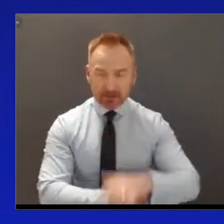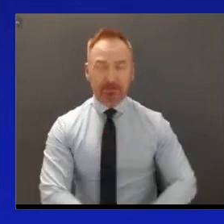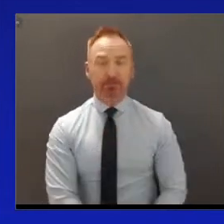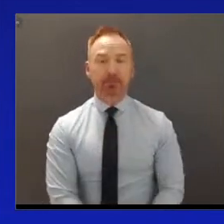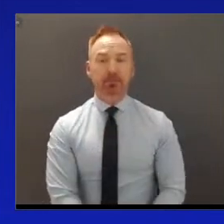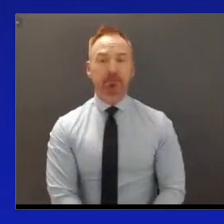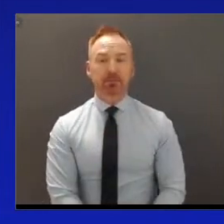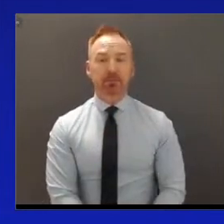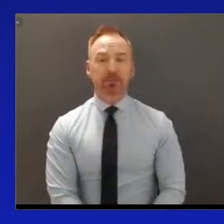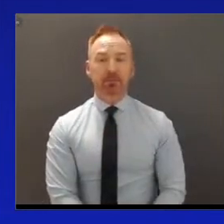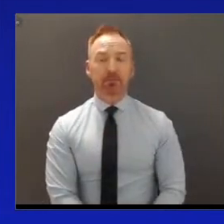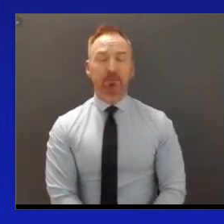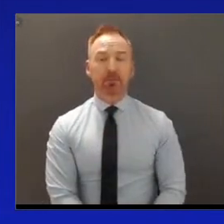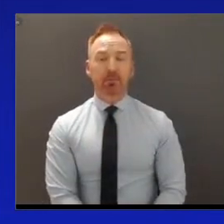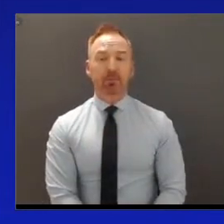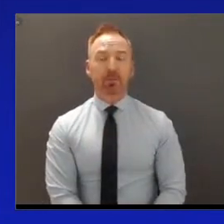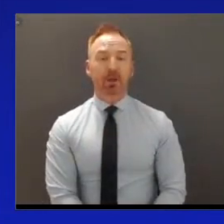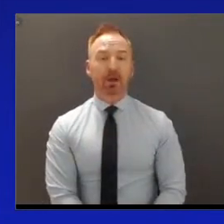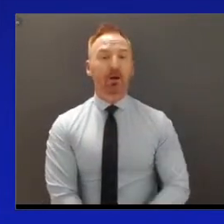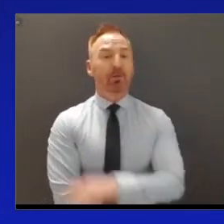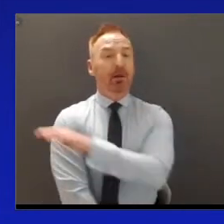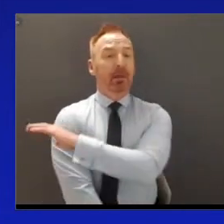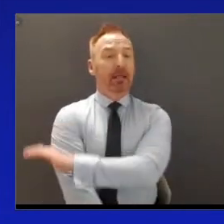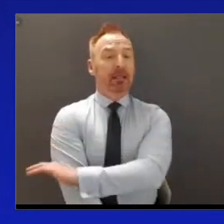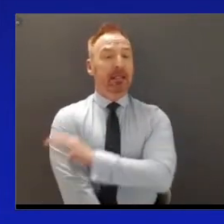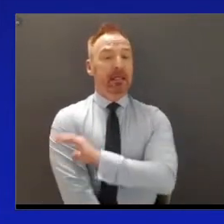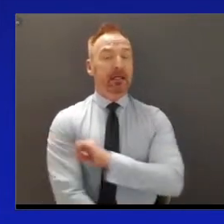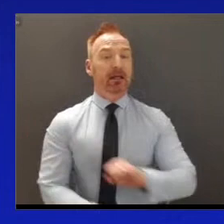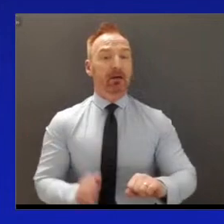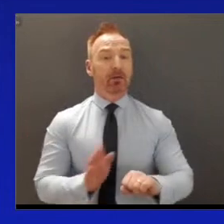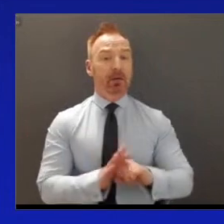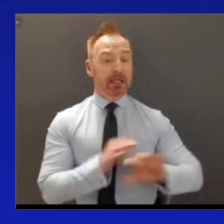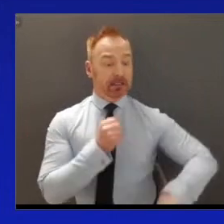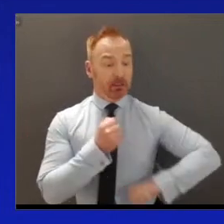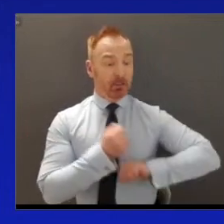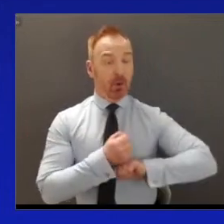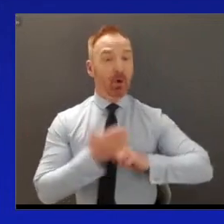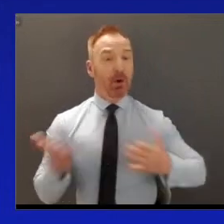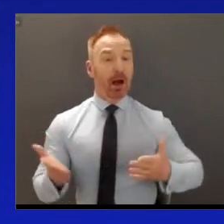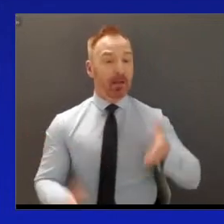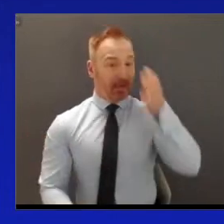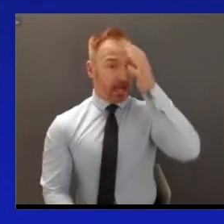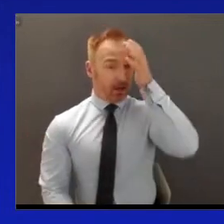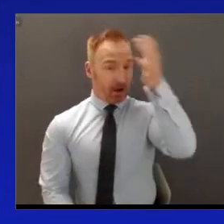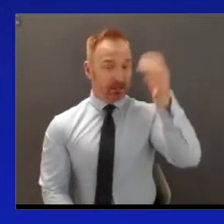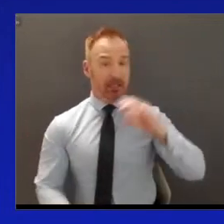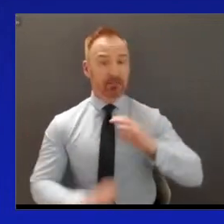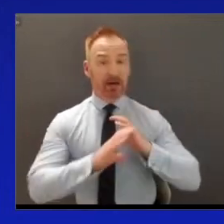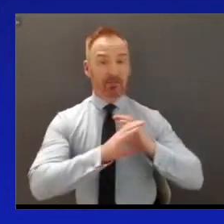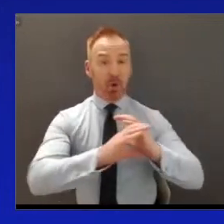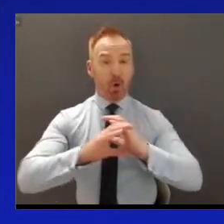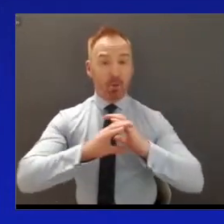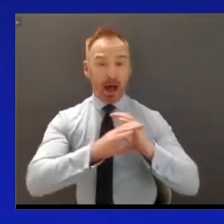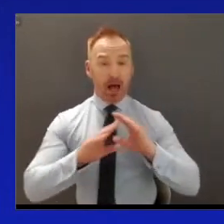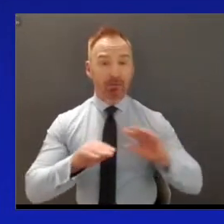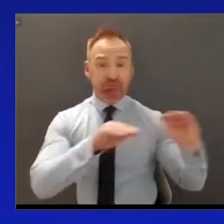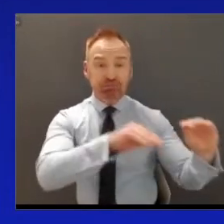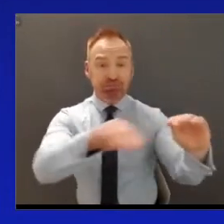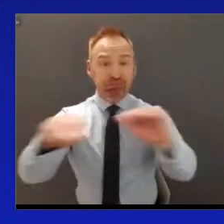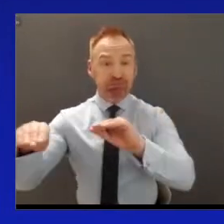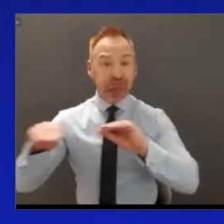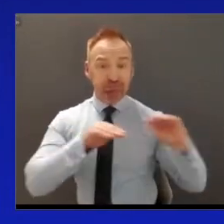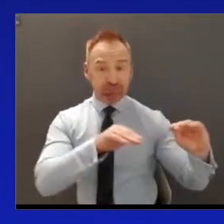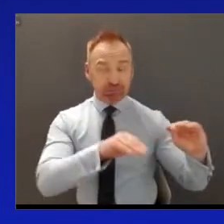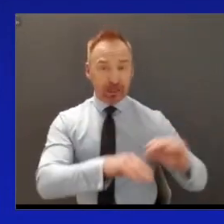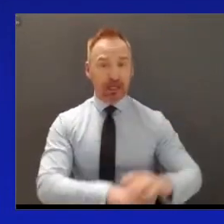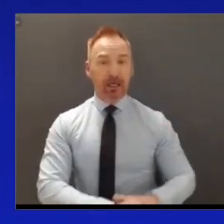quite support for the mobile flu. So without putting words in your mouth, Mr.